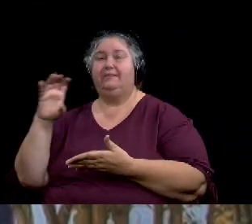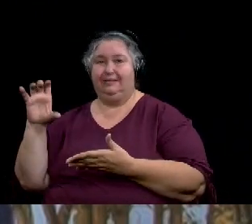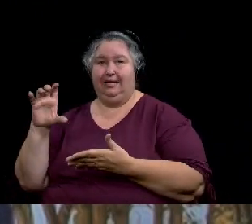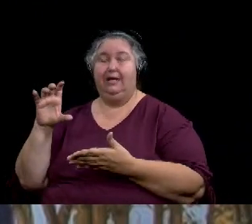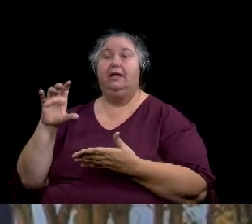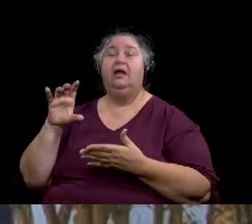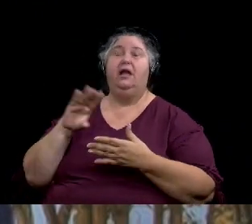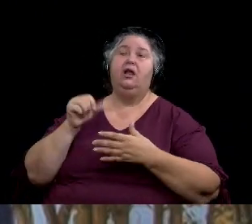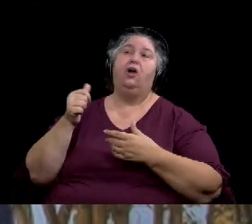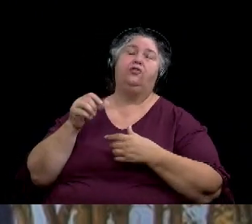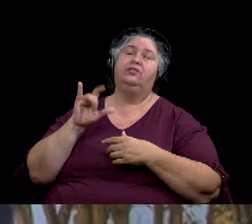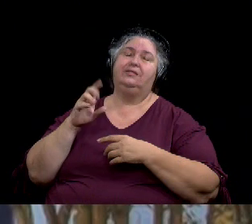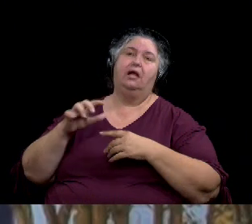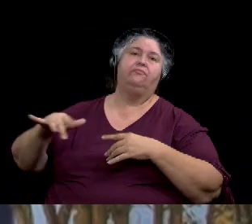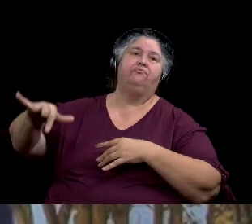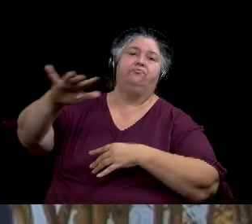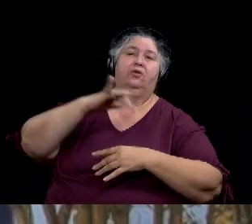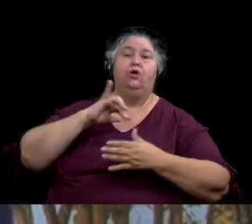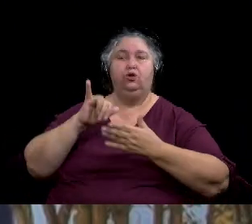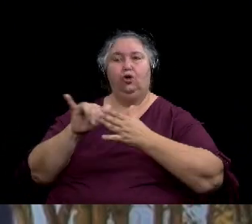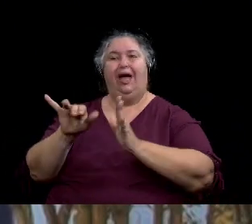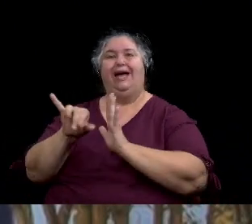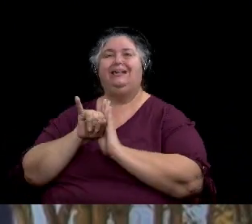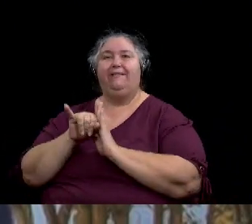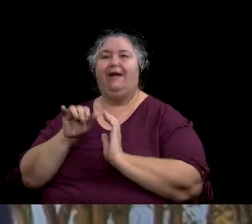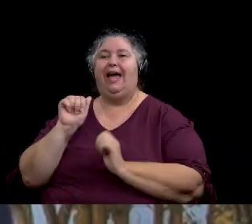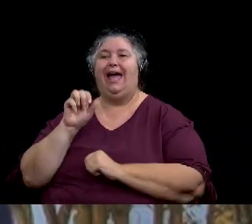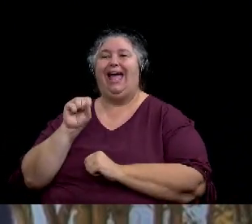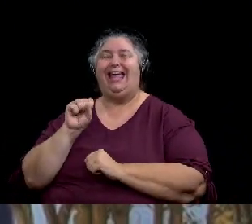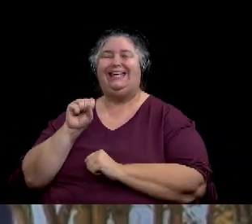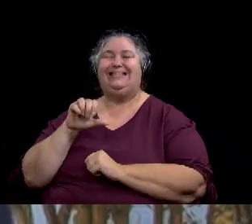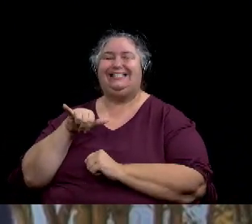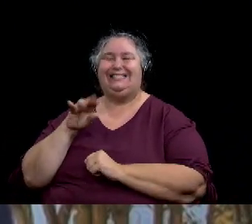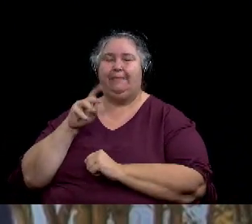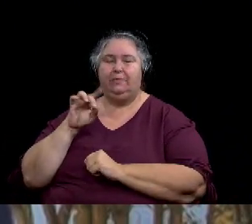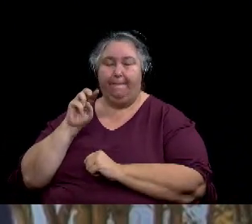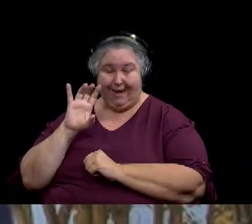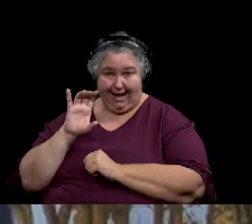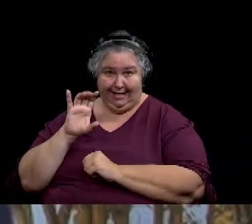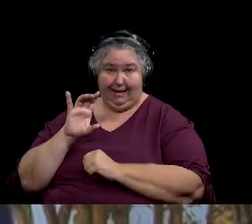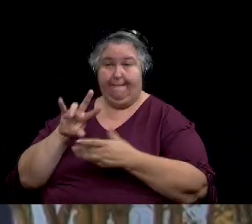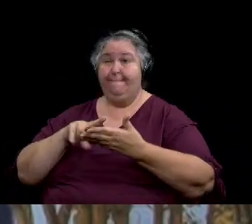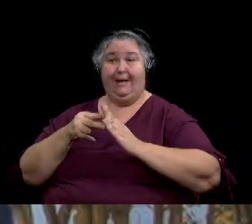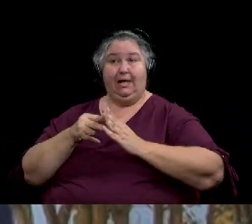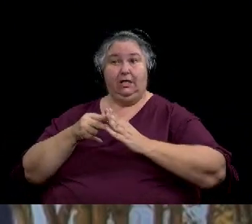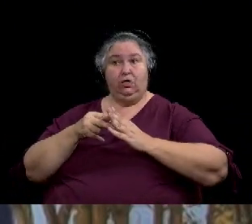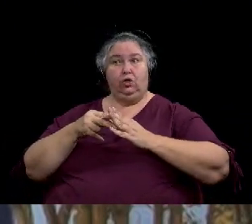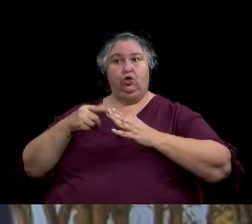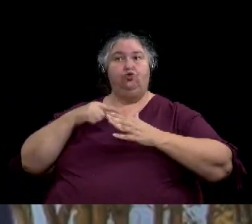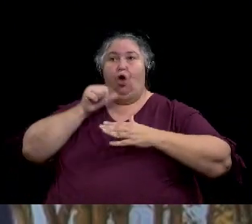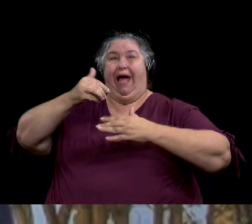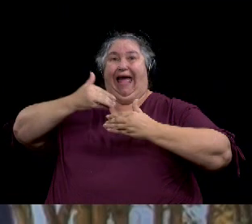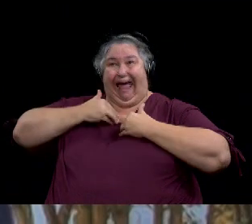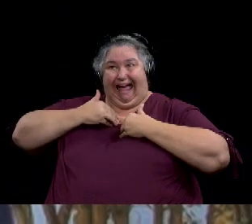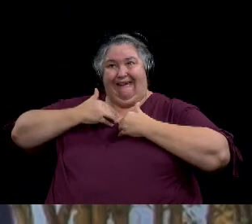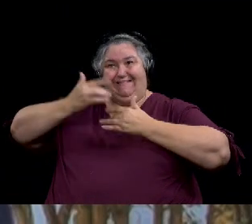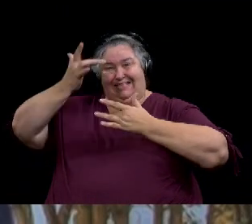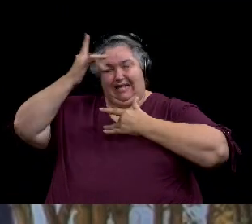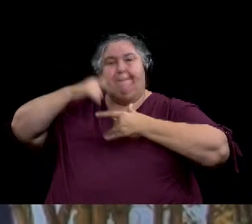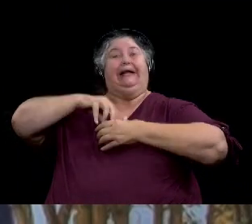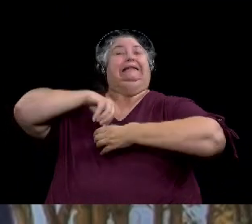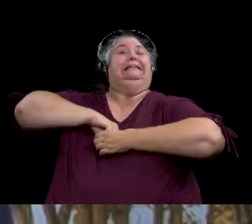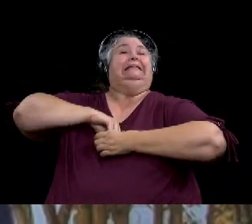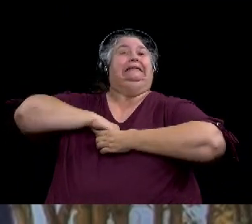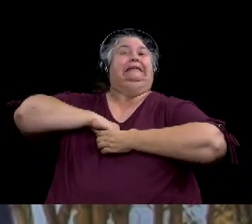is a tremendous opportunity for us to identify asymptomatic carriers of the coronavirus in our community. I can't stress how important it is